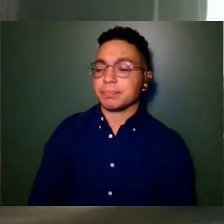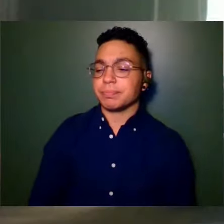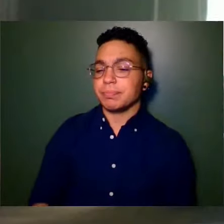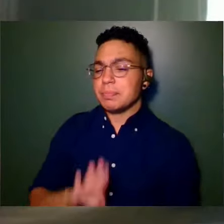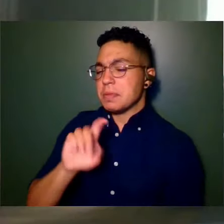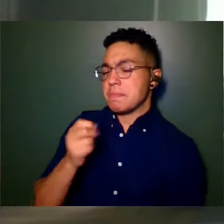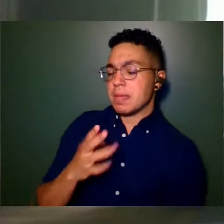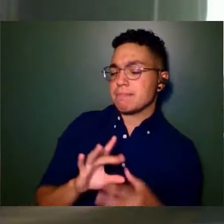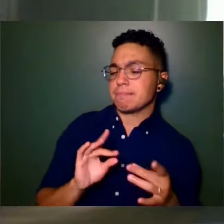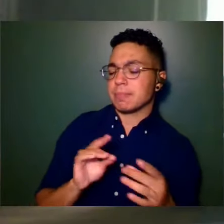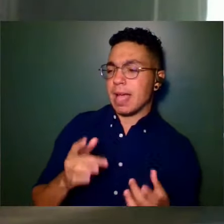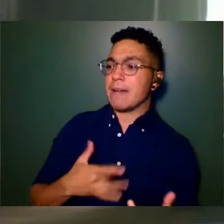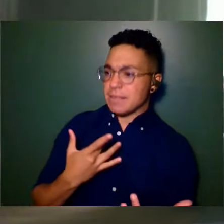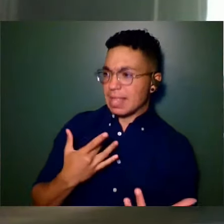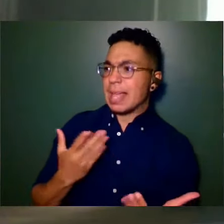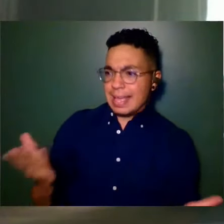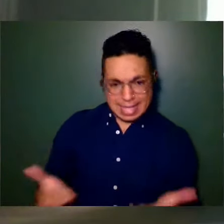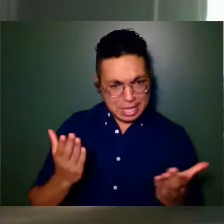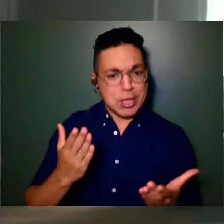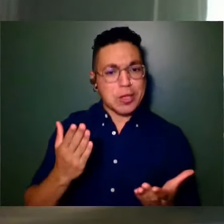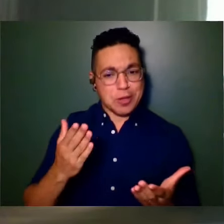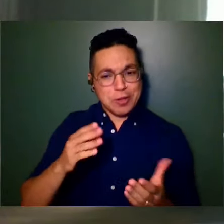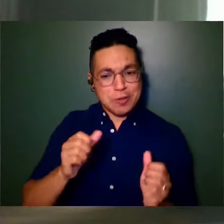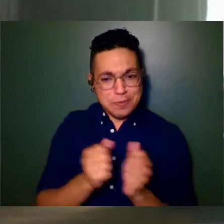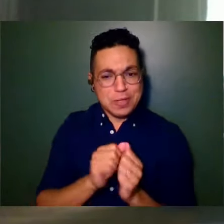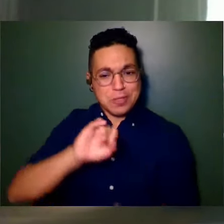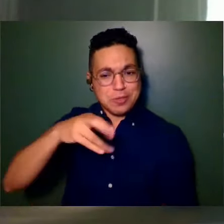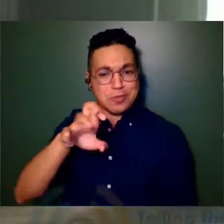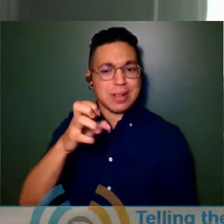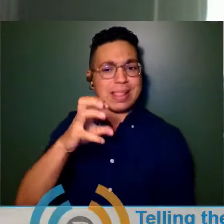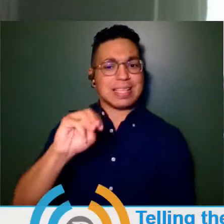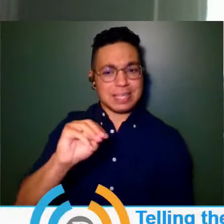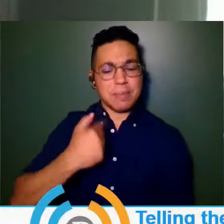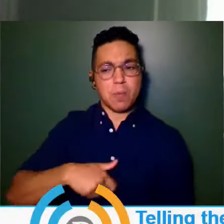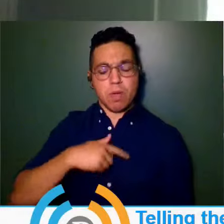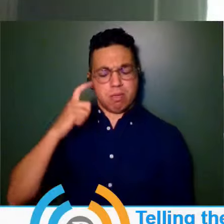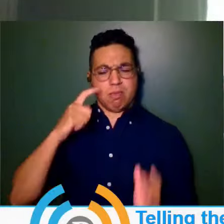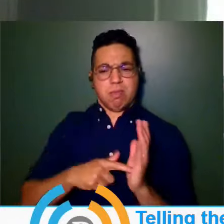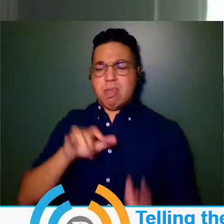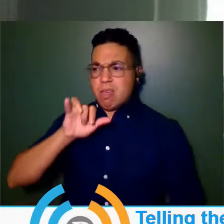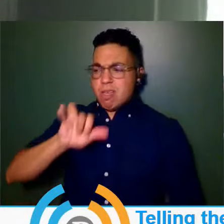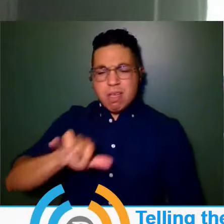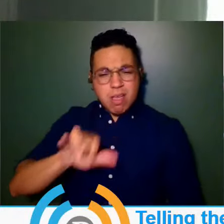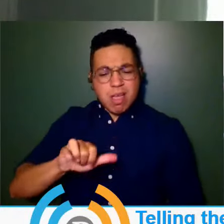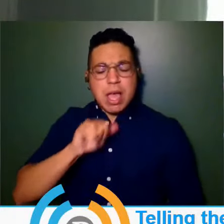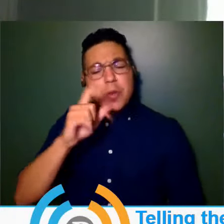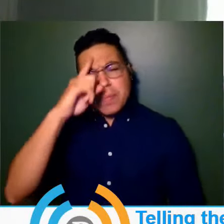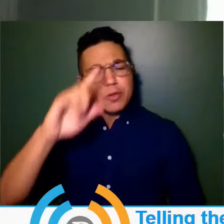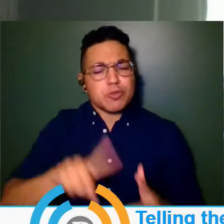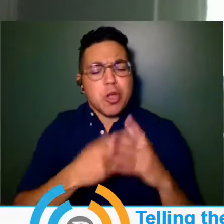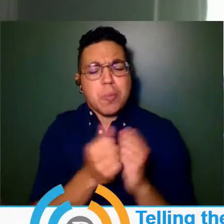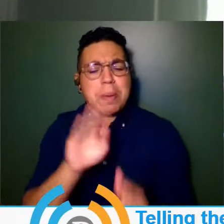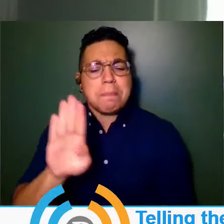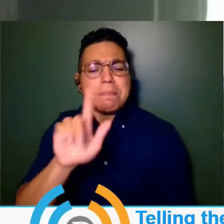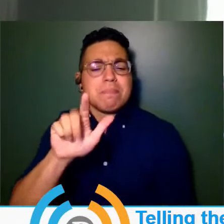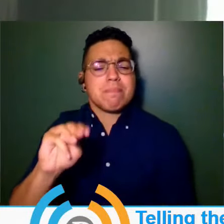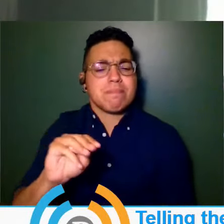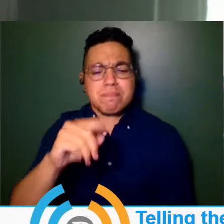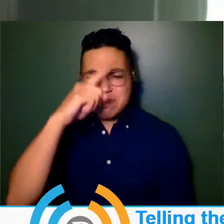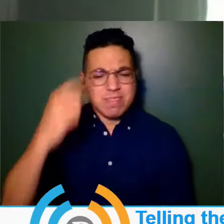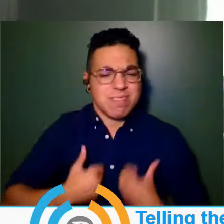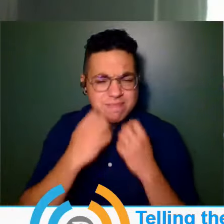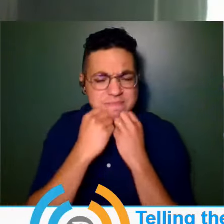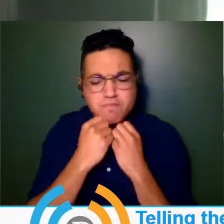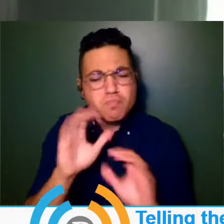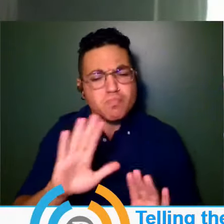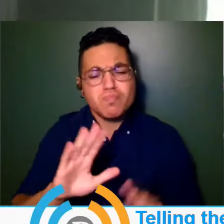reckoning within journalism, I would say. I don't know that it started with this Black Lives Matter movement. I think probably I